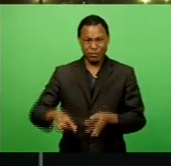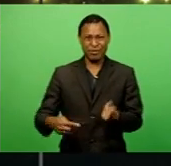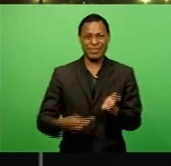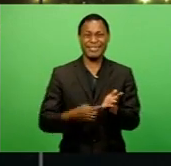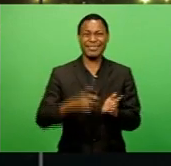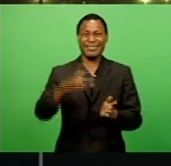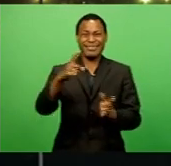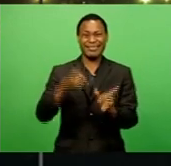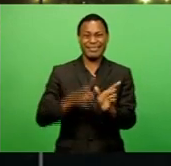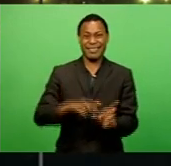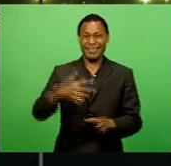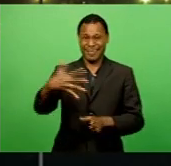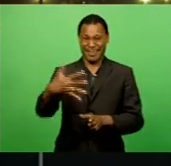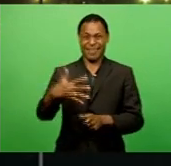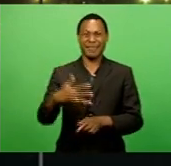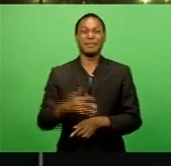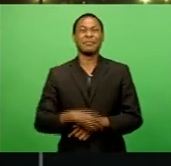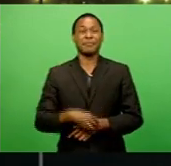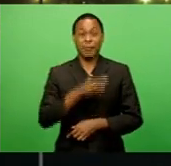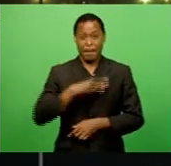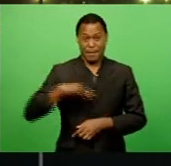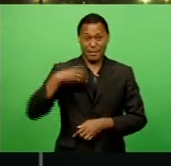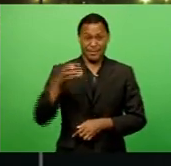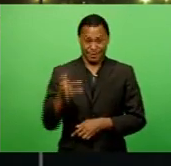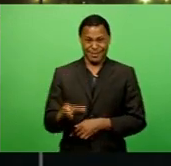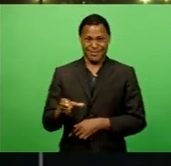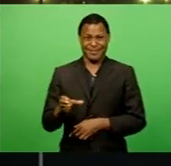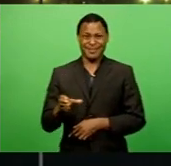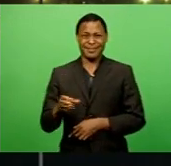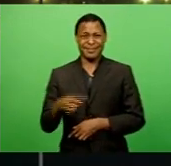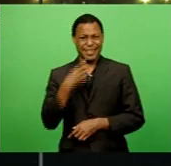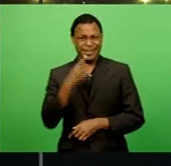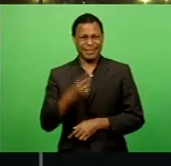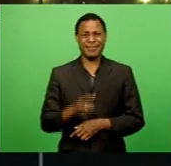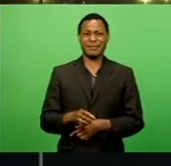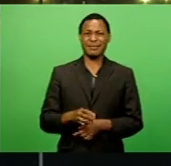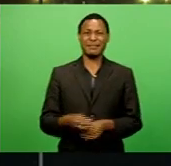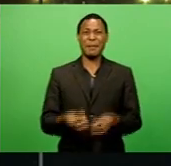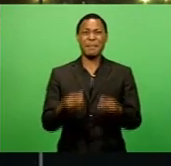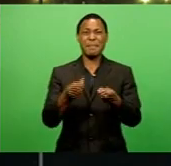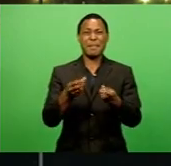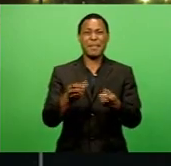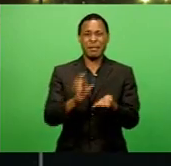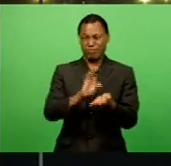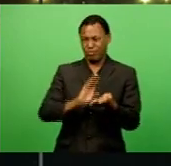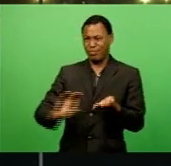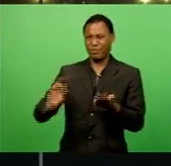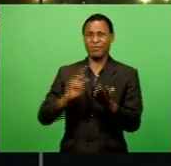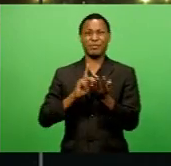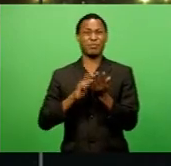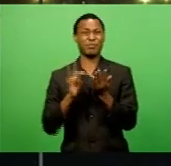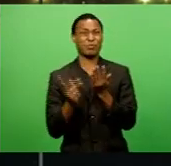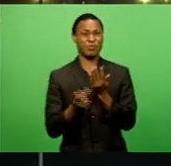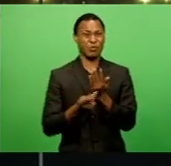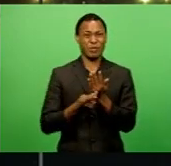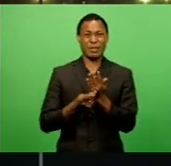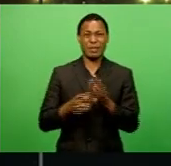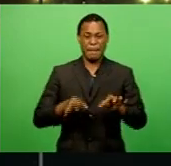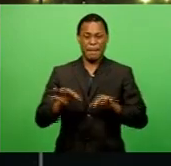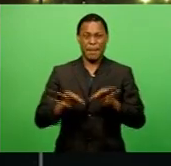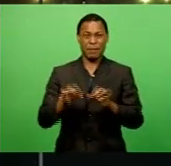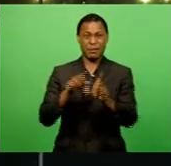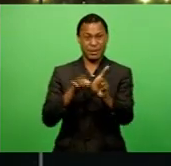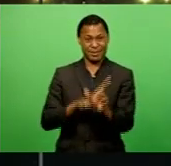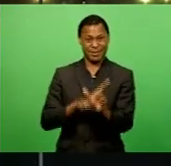Infrastructure Minister Choni Sumate says this is money taken away from projects planned for the year. Kritika